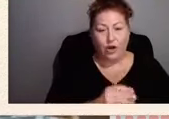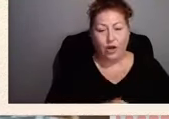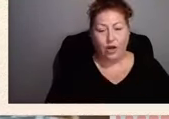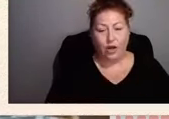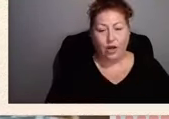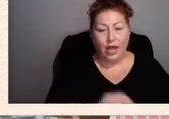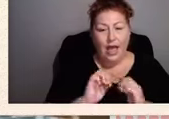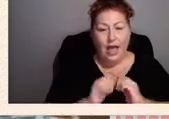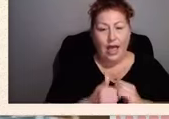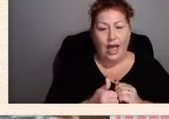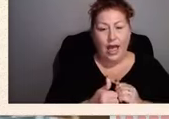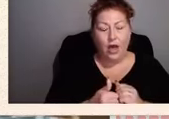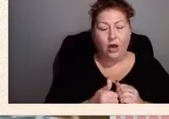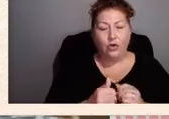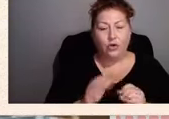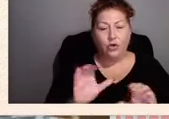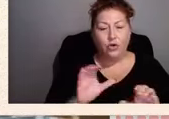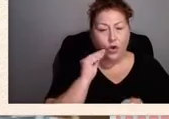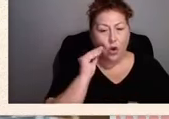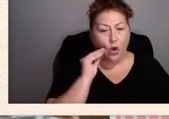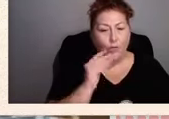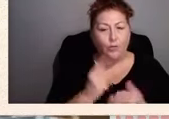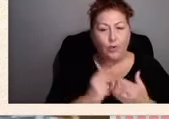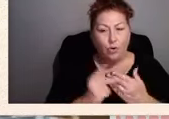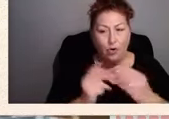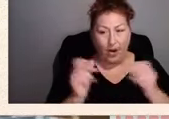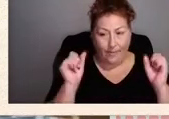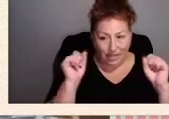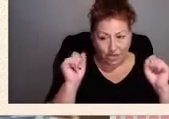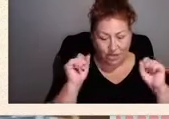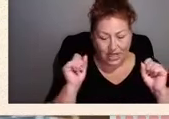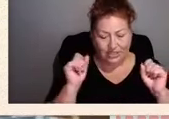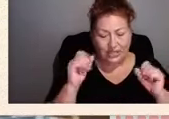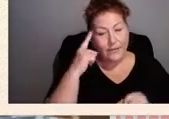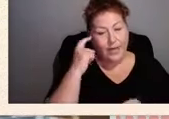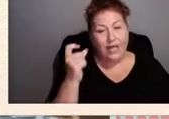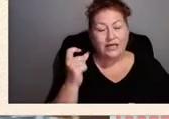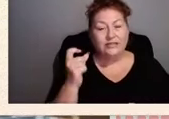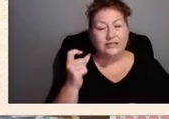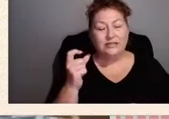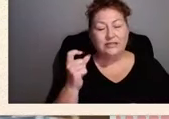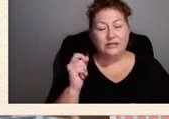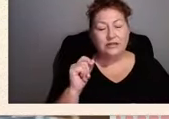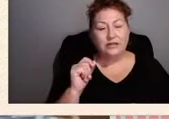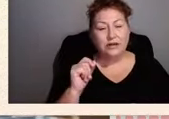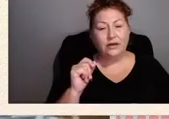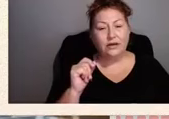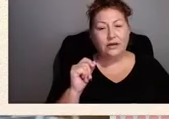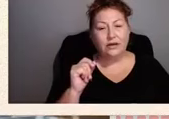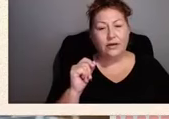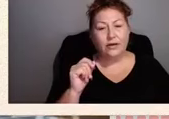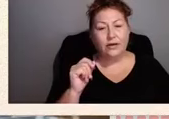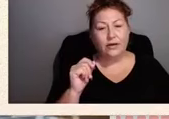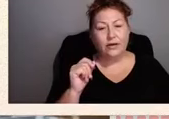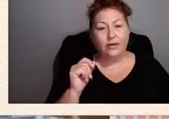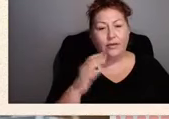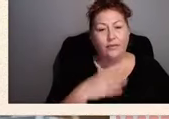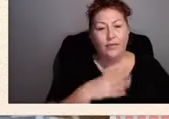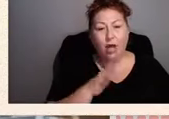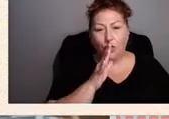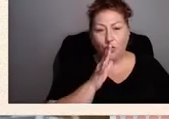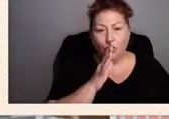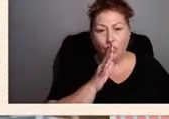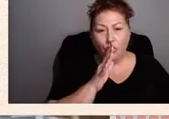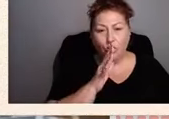home program exercise because my grandma had chronic bypass